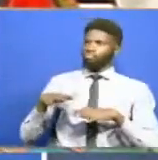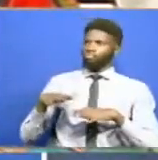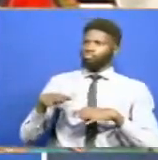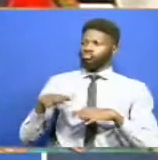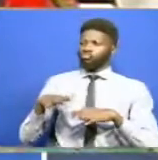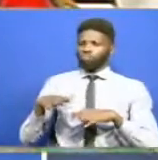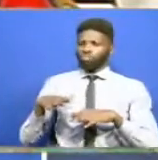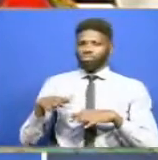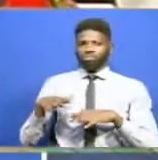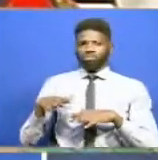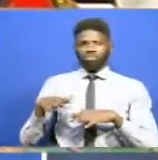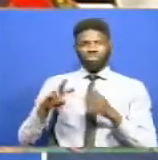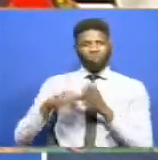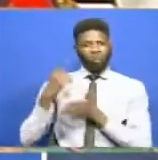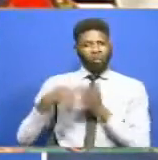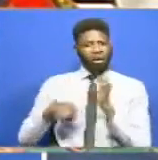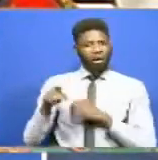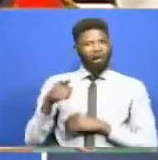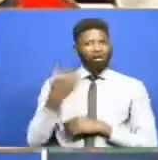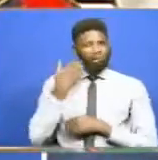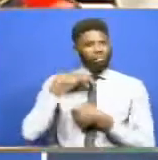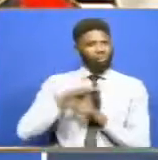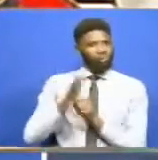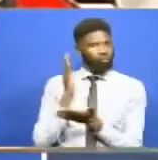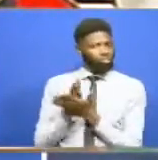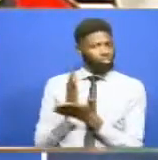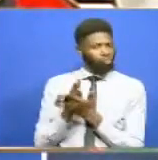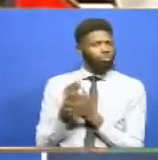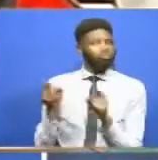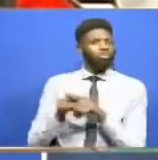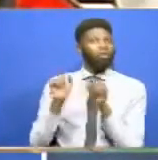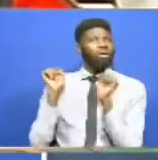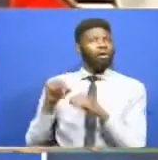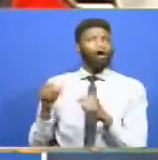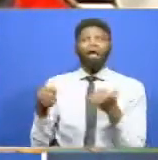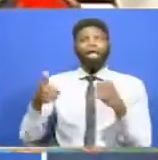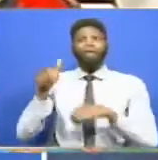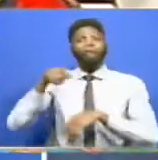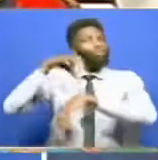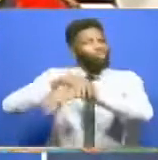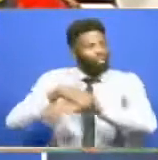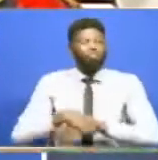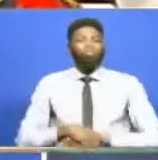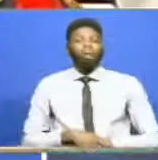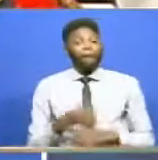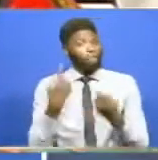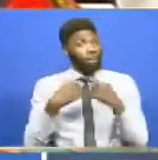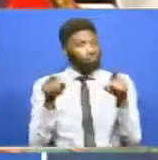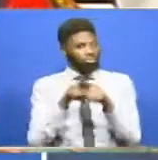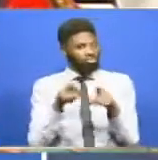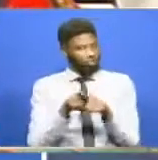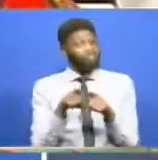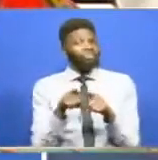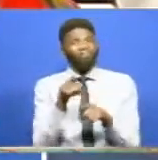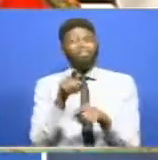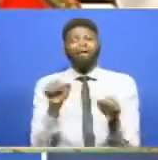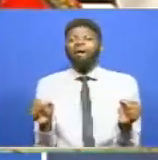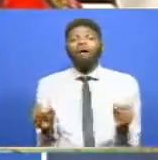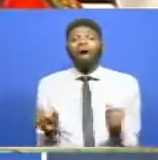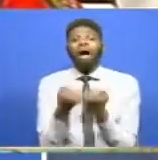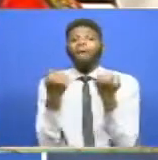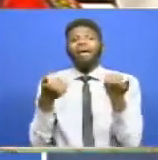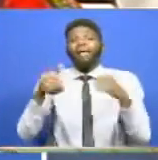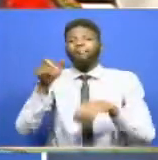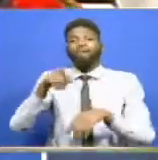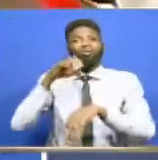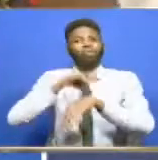thinking, so this thing is real and it can get anybody. Mm. But in as much as it can get anybody, but